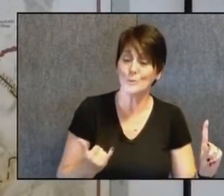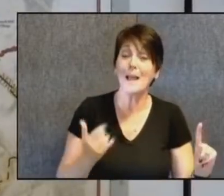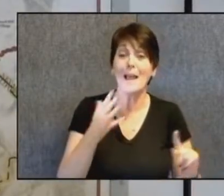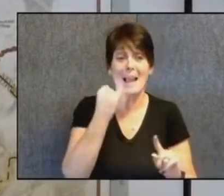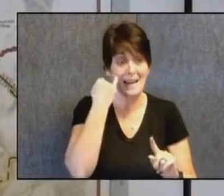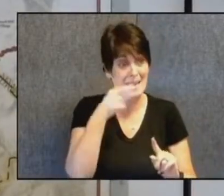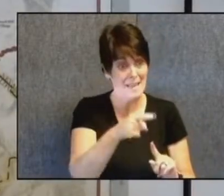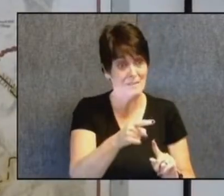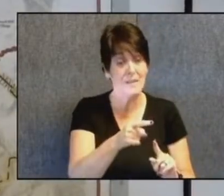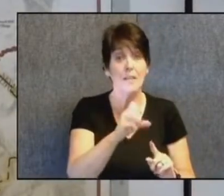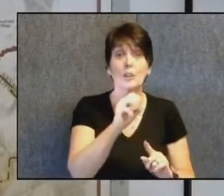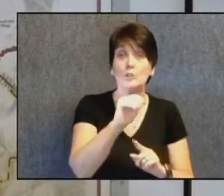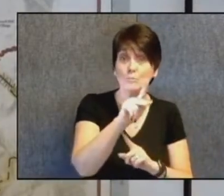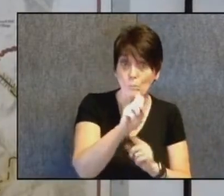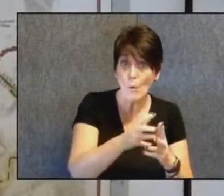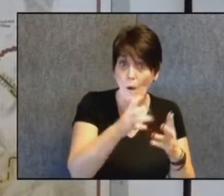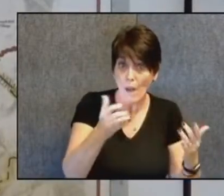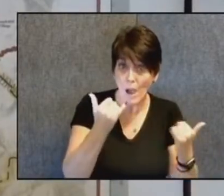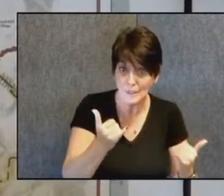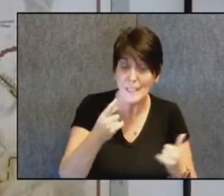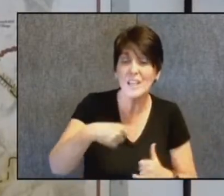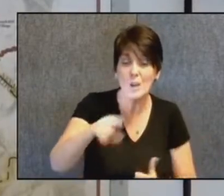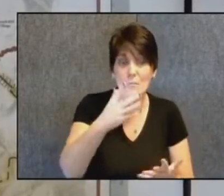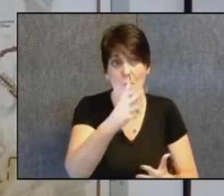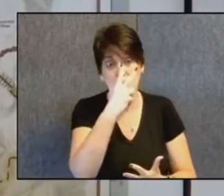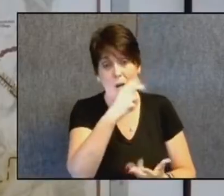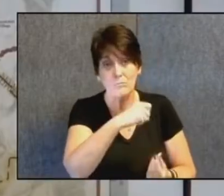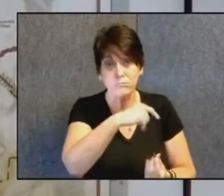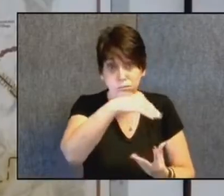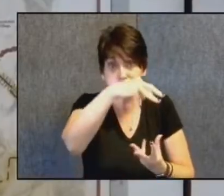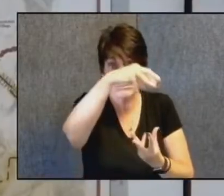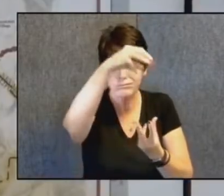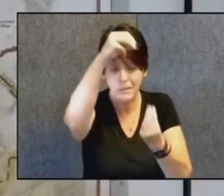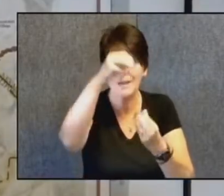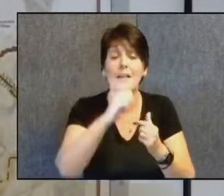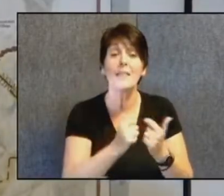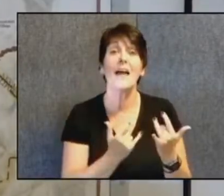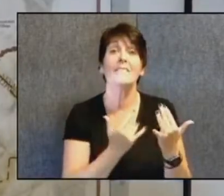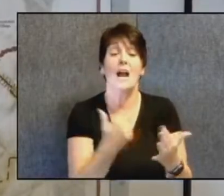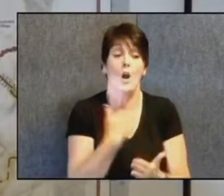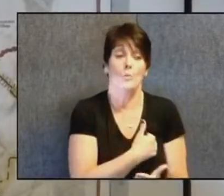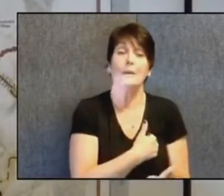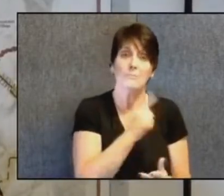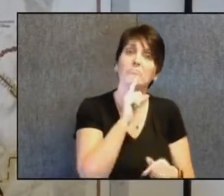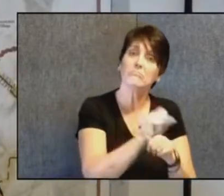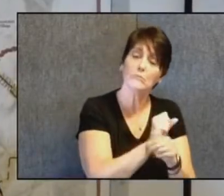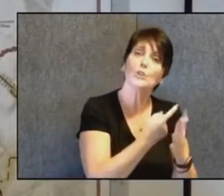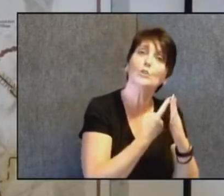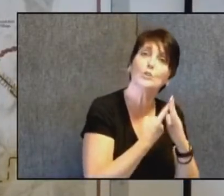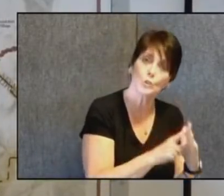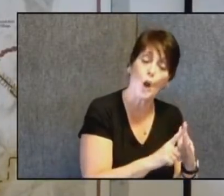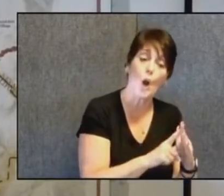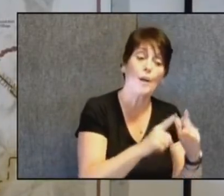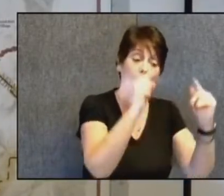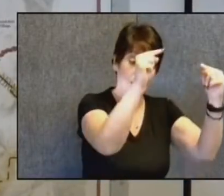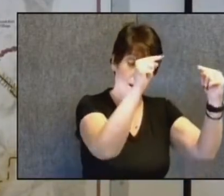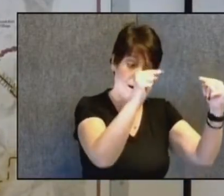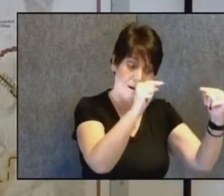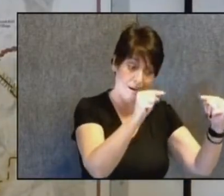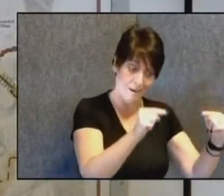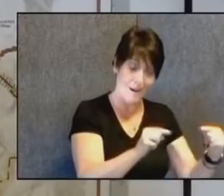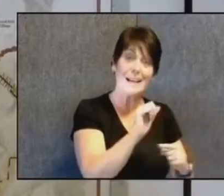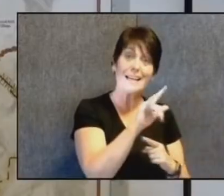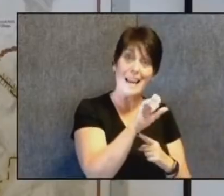this area was smoking quite a bit today too. You folks probably saw that. That was that fire that we started in there as it's backing its way down into the canyon.